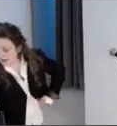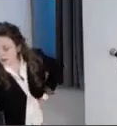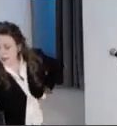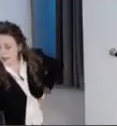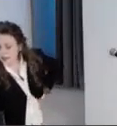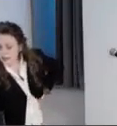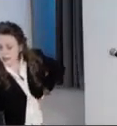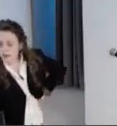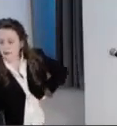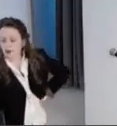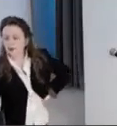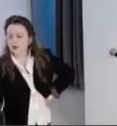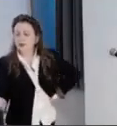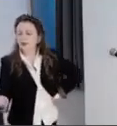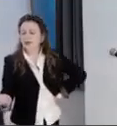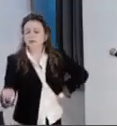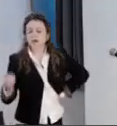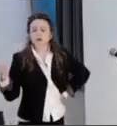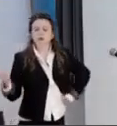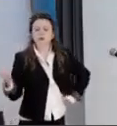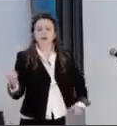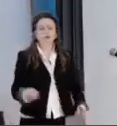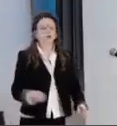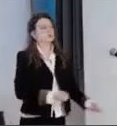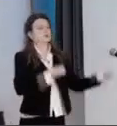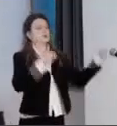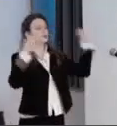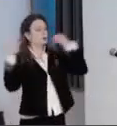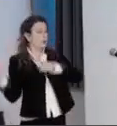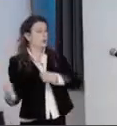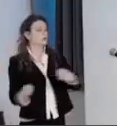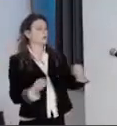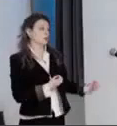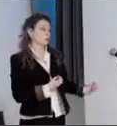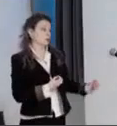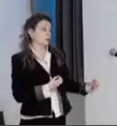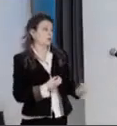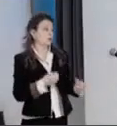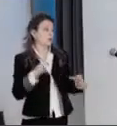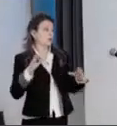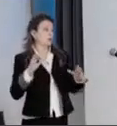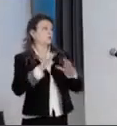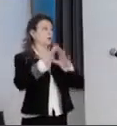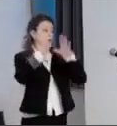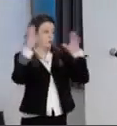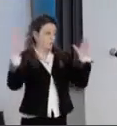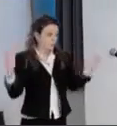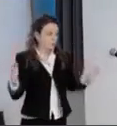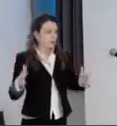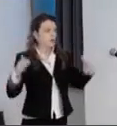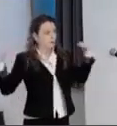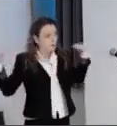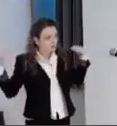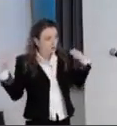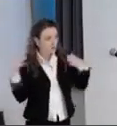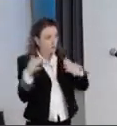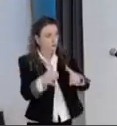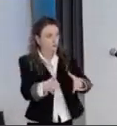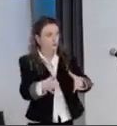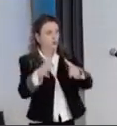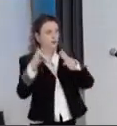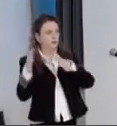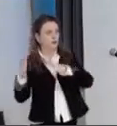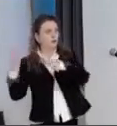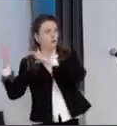And this is really like central for understanding McQueen's design, because this design relies on this contrast, given that it's part of this whole collection that was meant